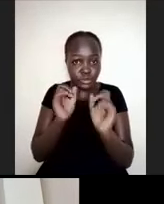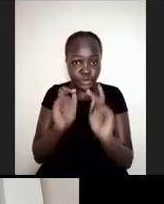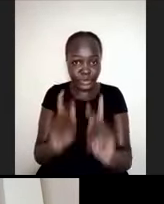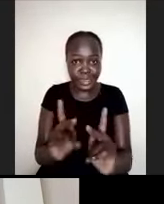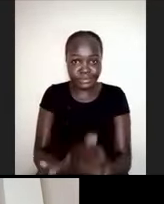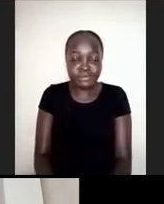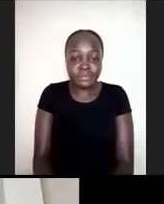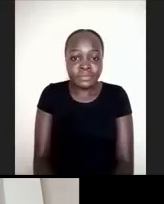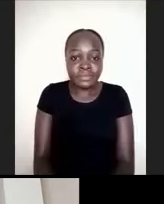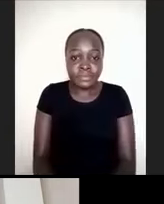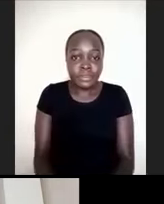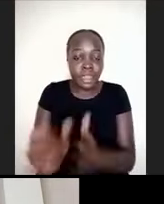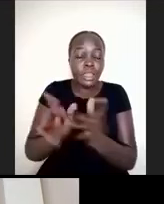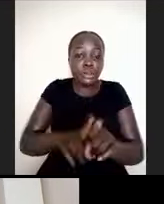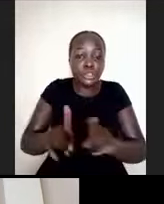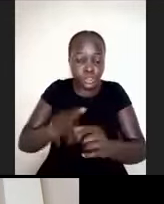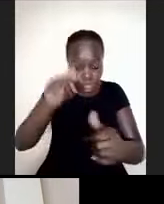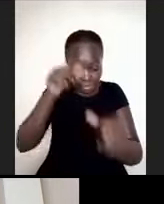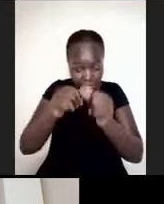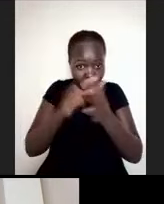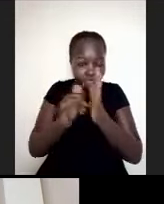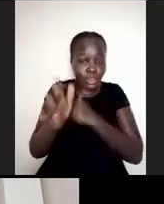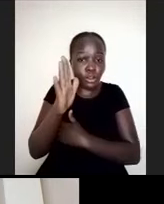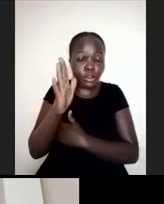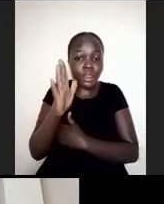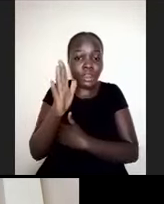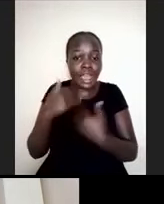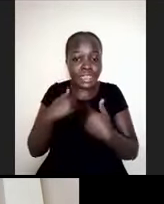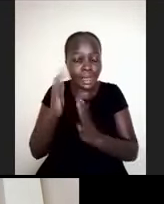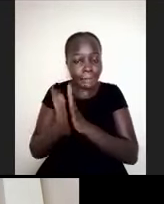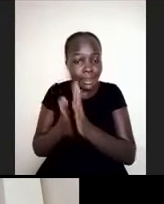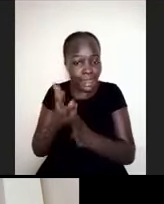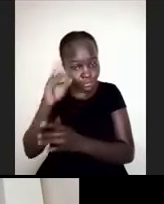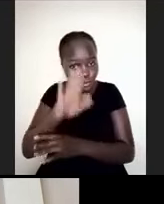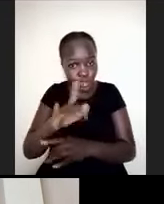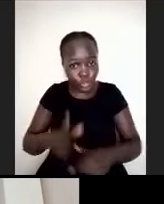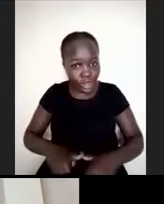And remember that God has a plan for your life. That's